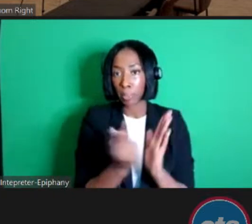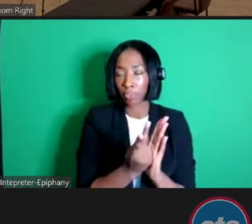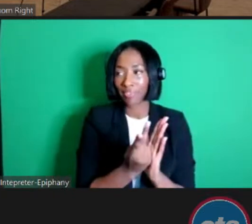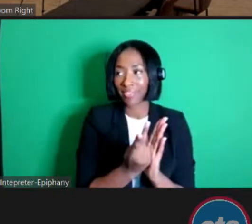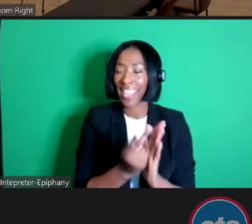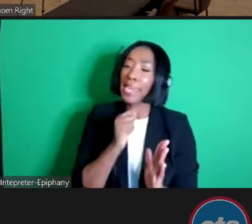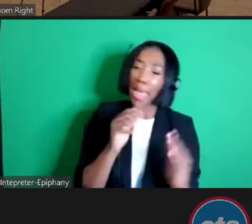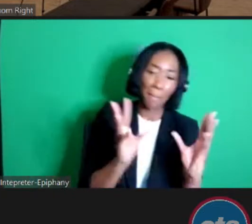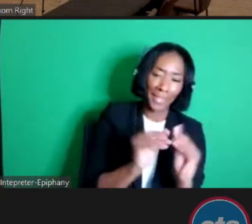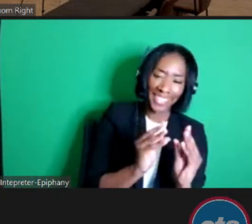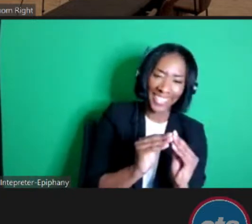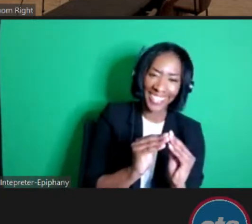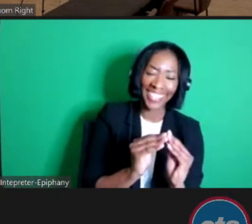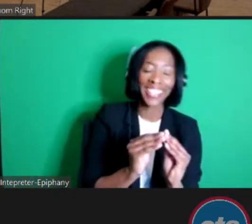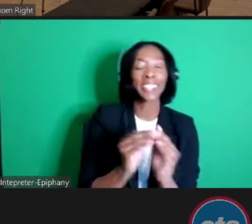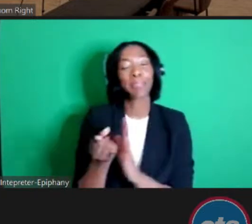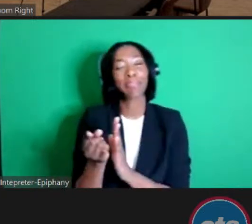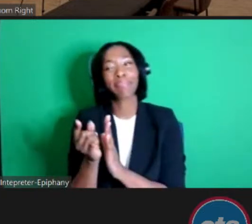sorry.